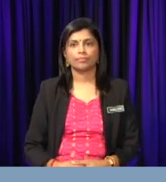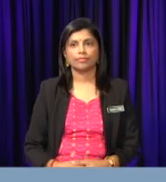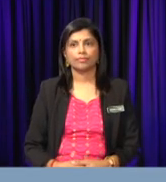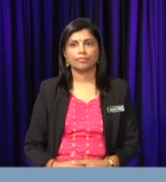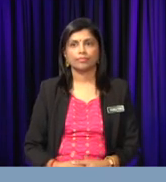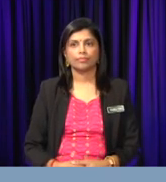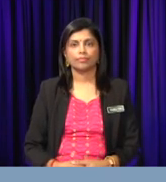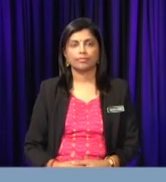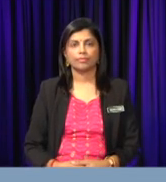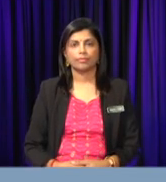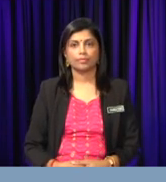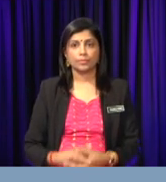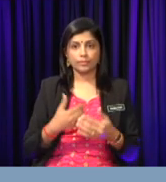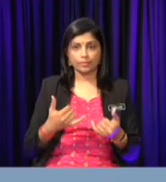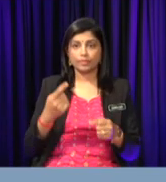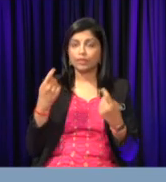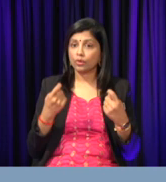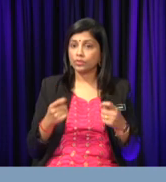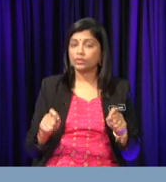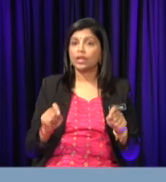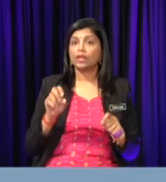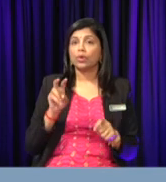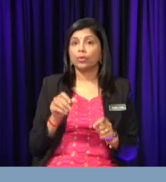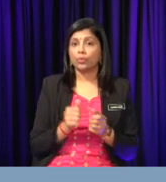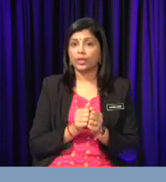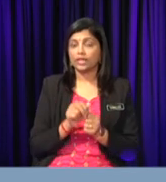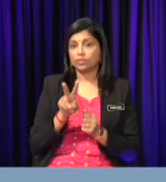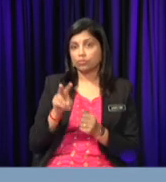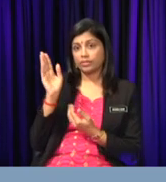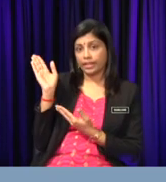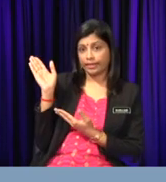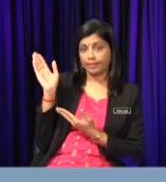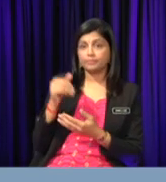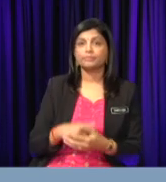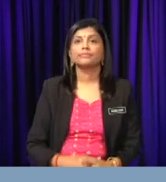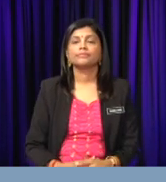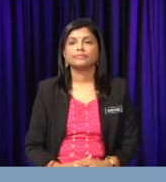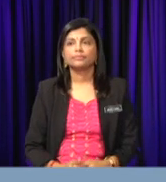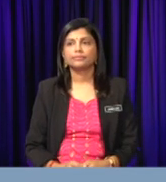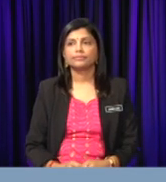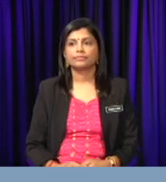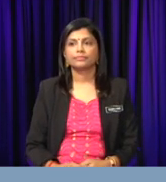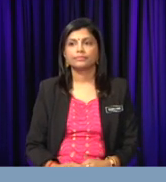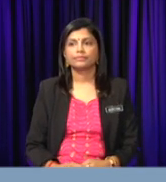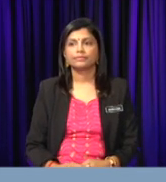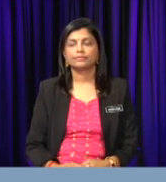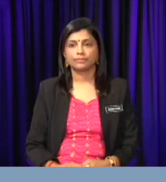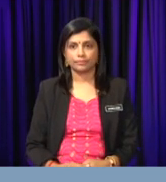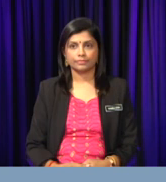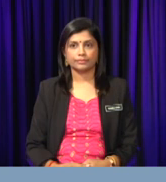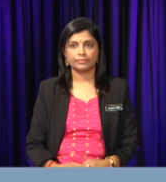A and Tivia as candidate B, right? Okay. Sure. Candidate A, it's your turn first. Here's your task.